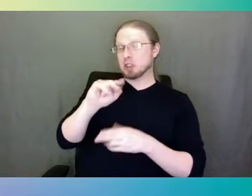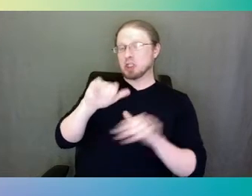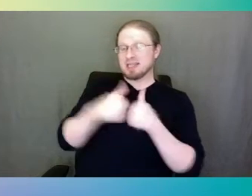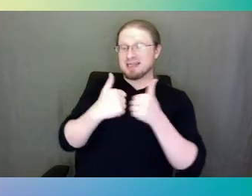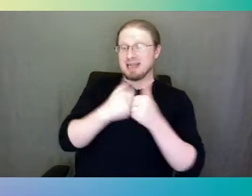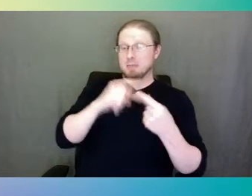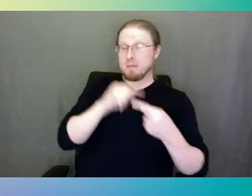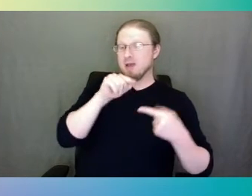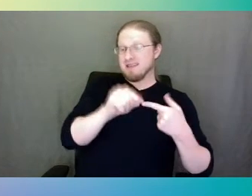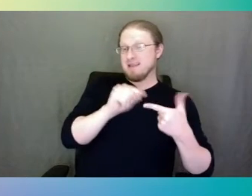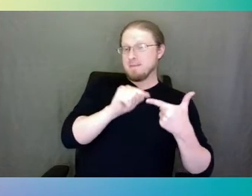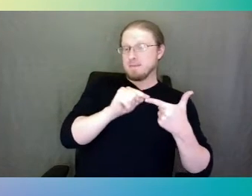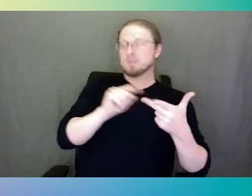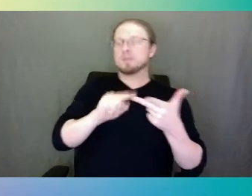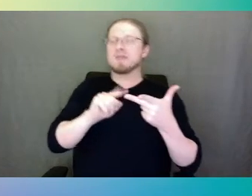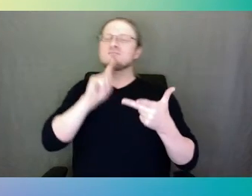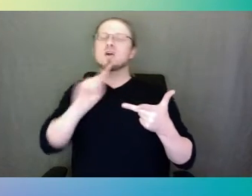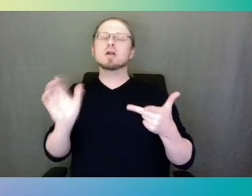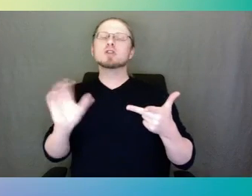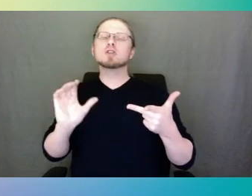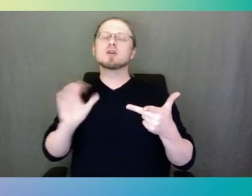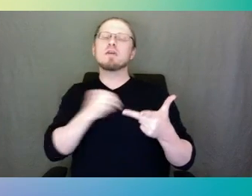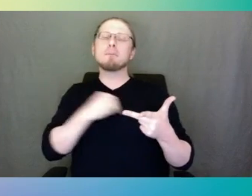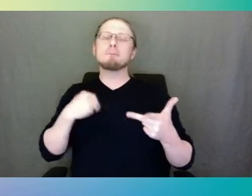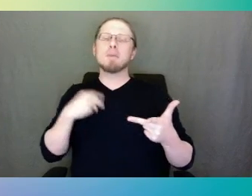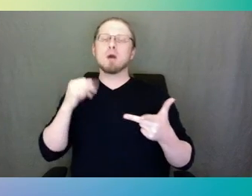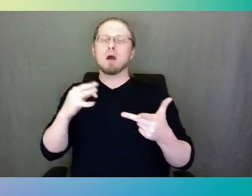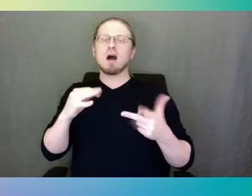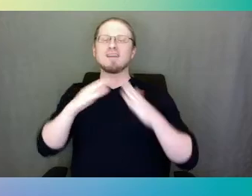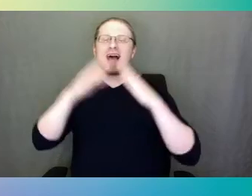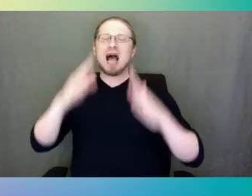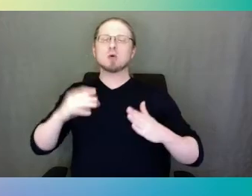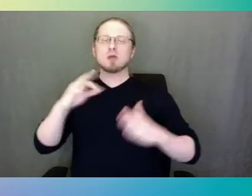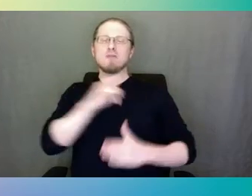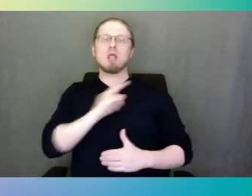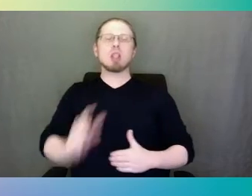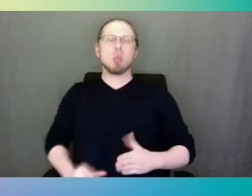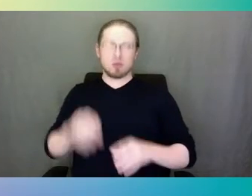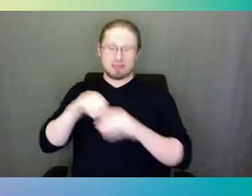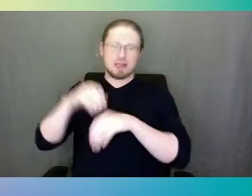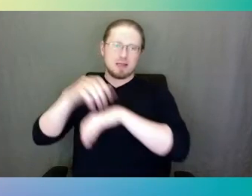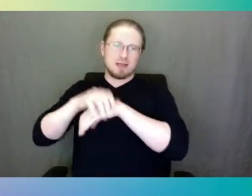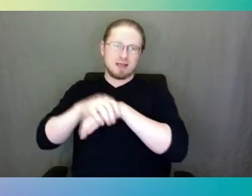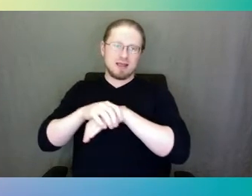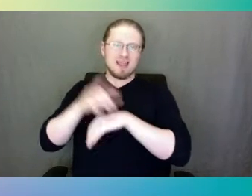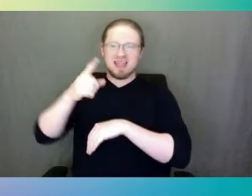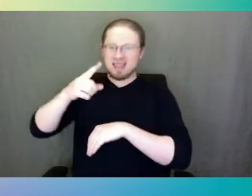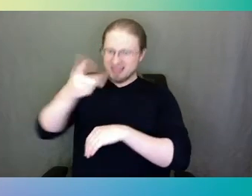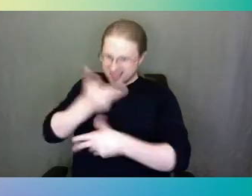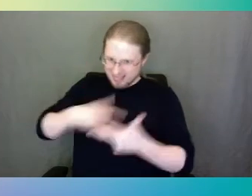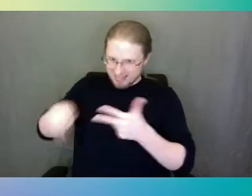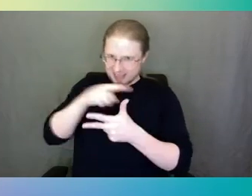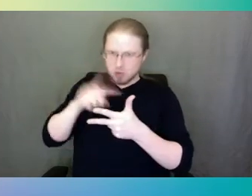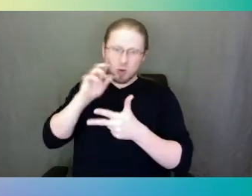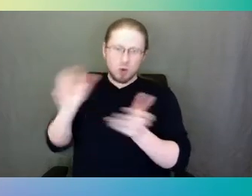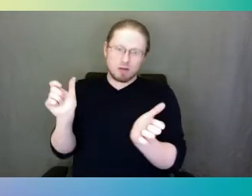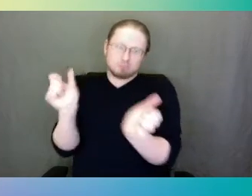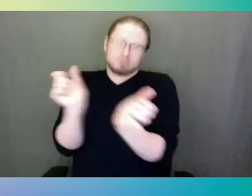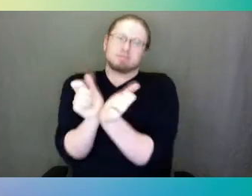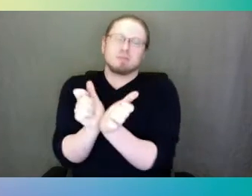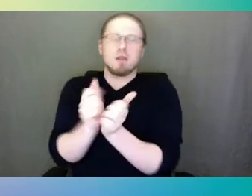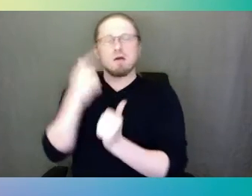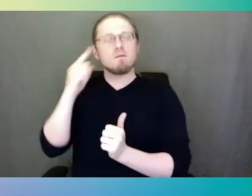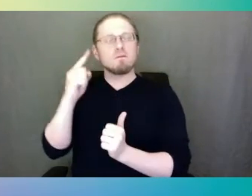House of Lords. These men were arrested for soliciting men for sex. So what